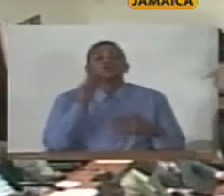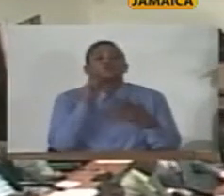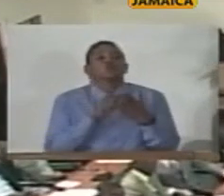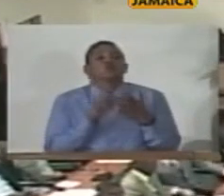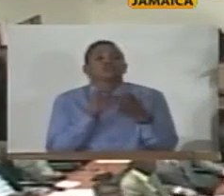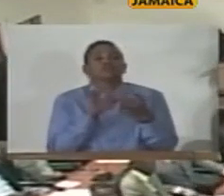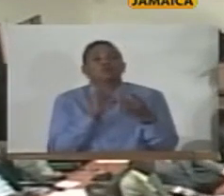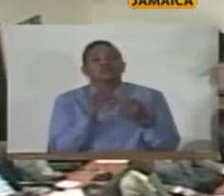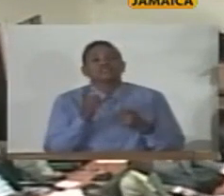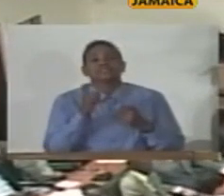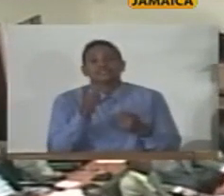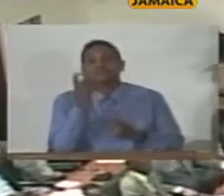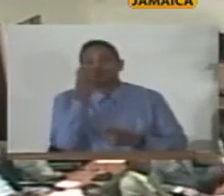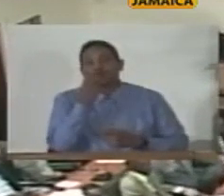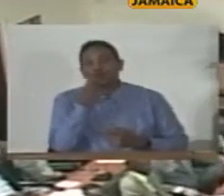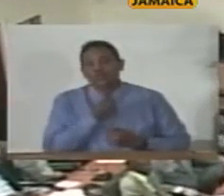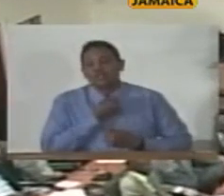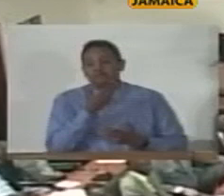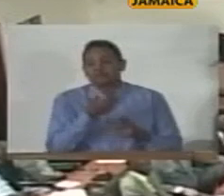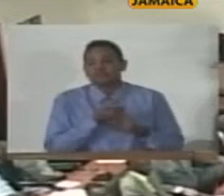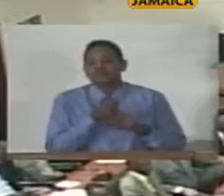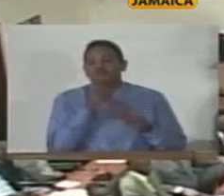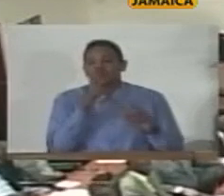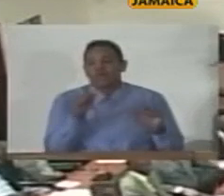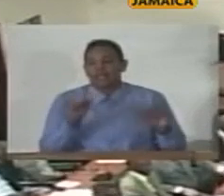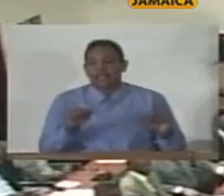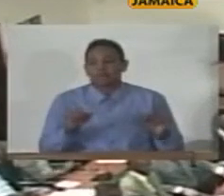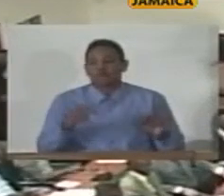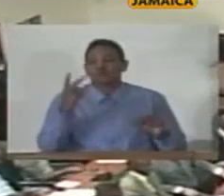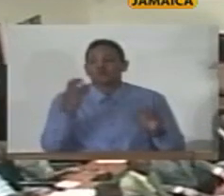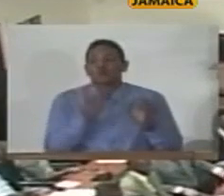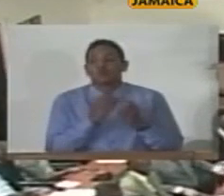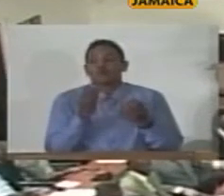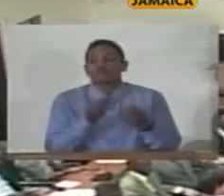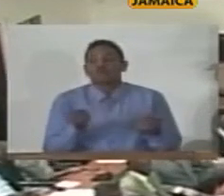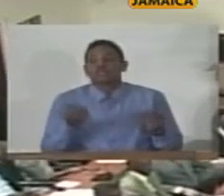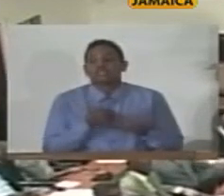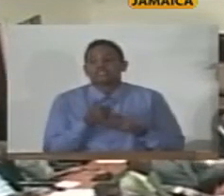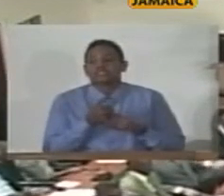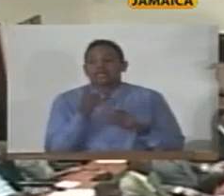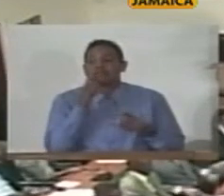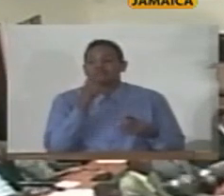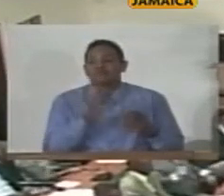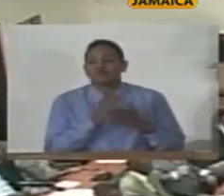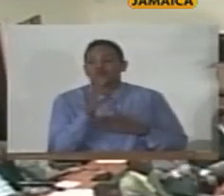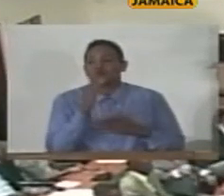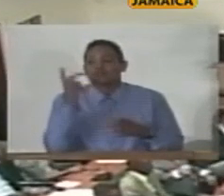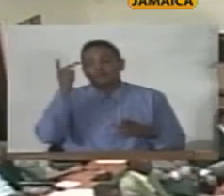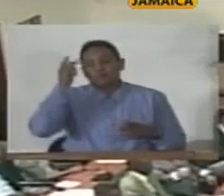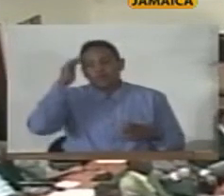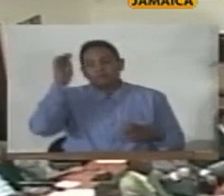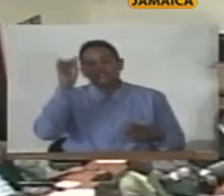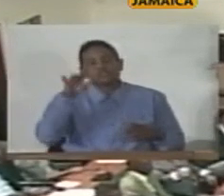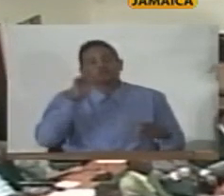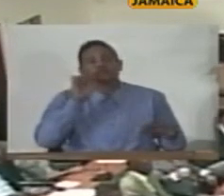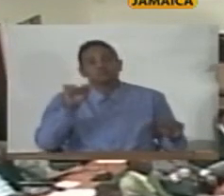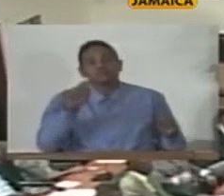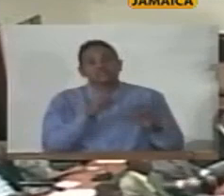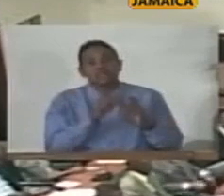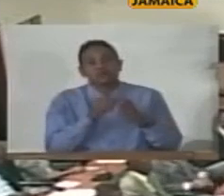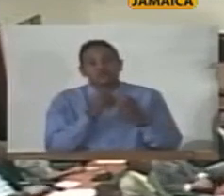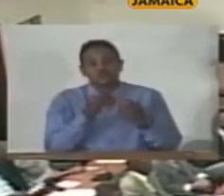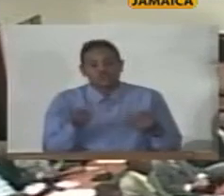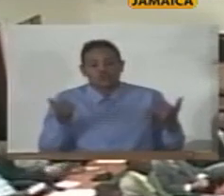given orally to enable 2 more resolutions brought by the Prime Minister to be dealt with